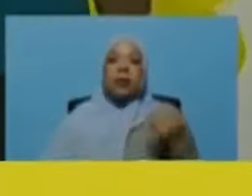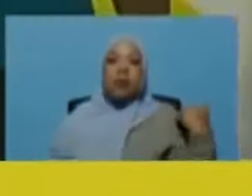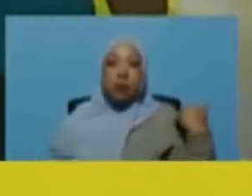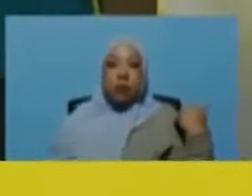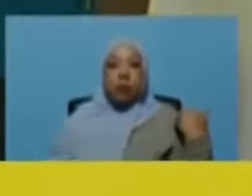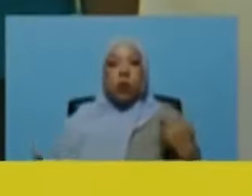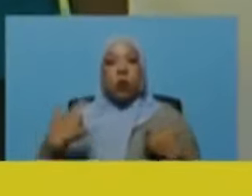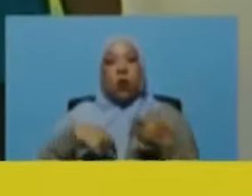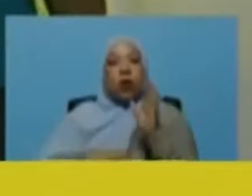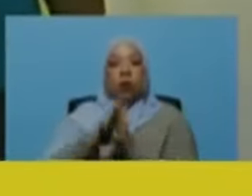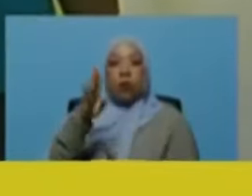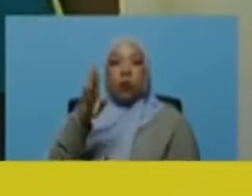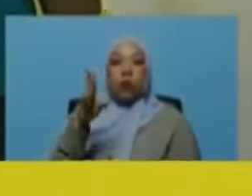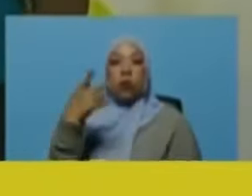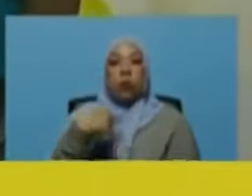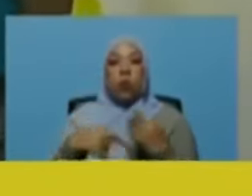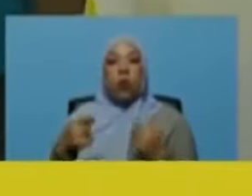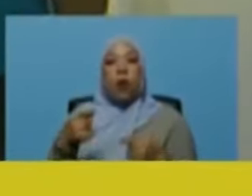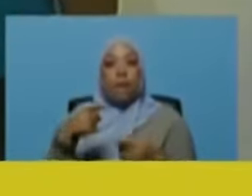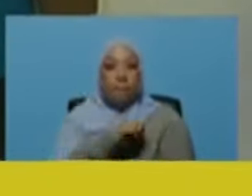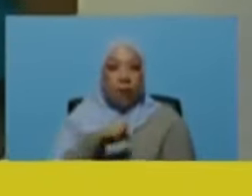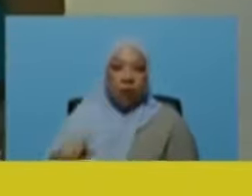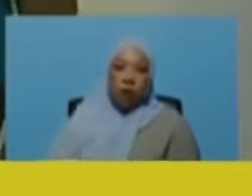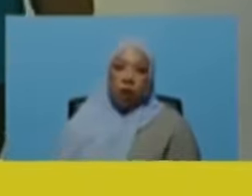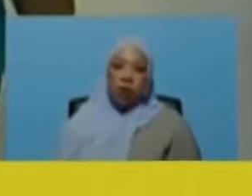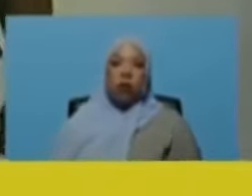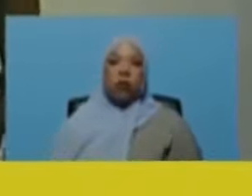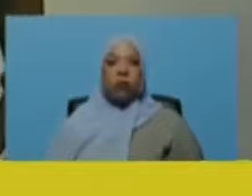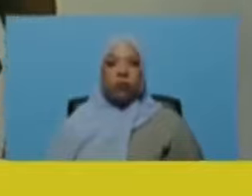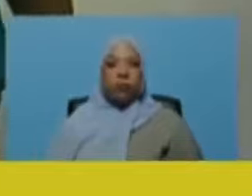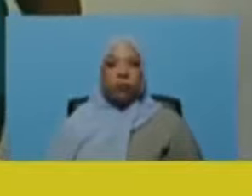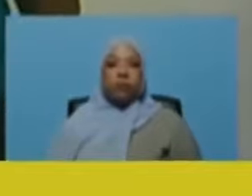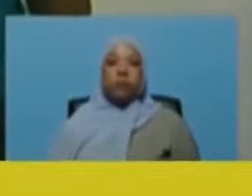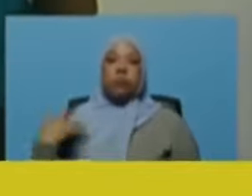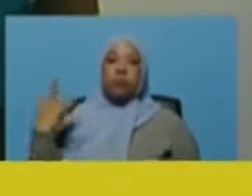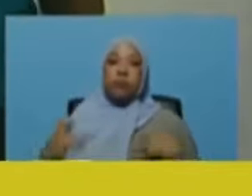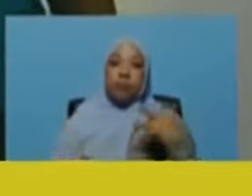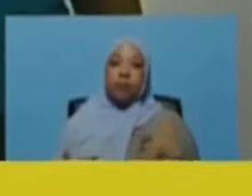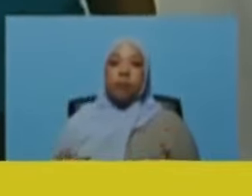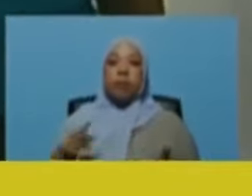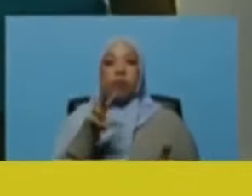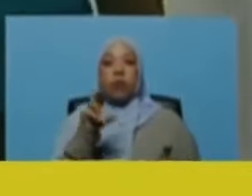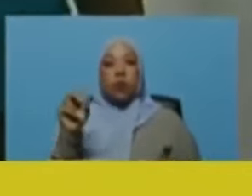President, that it was recovered from the private hands.